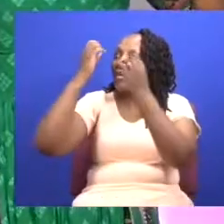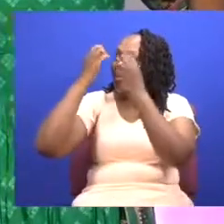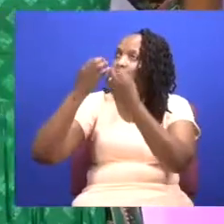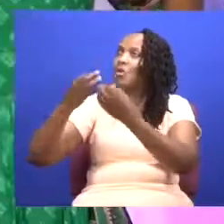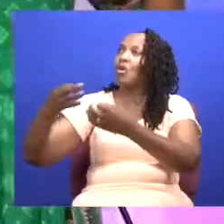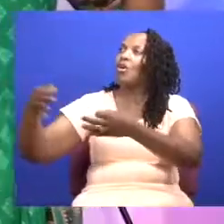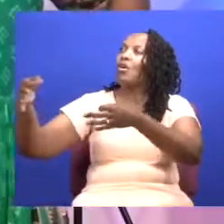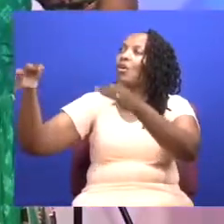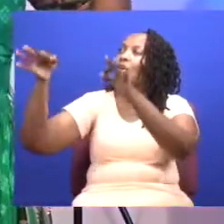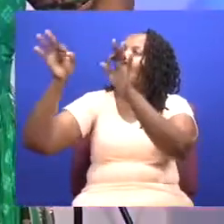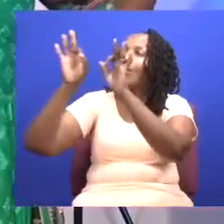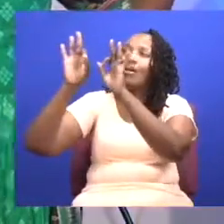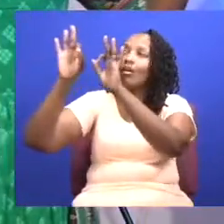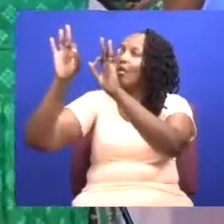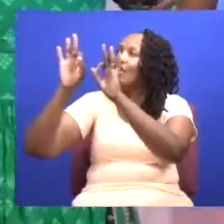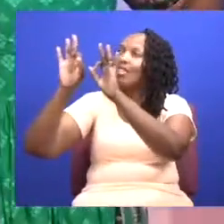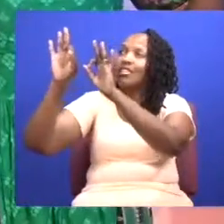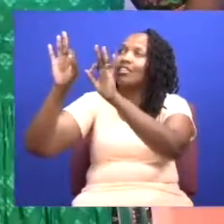only you